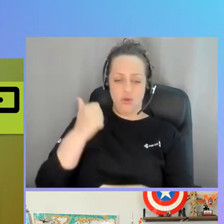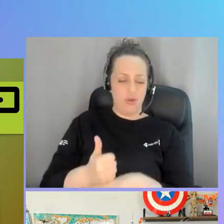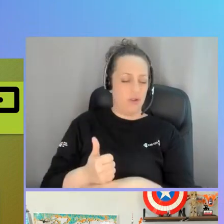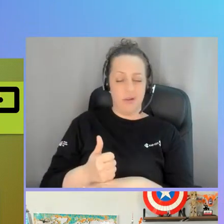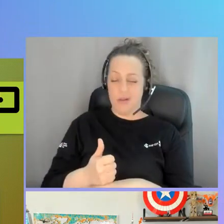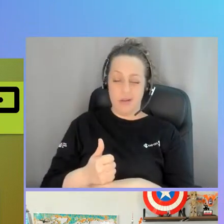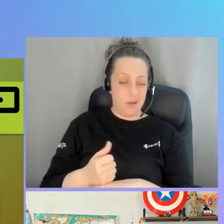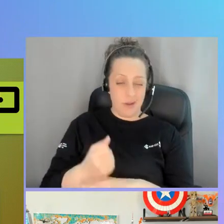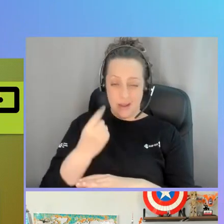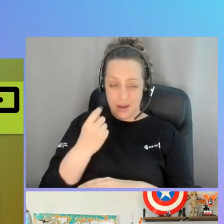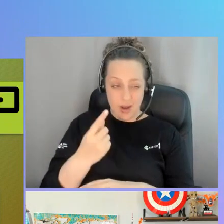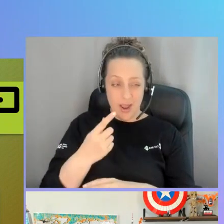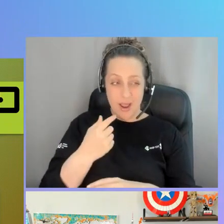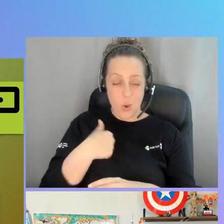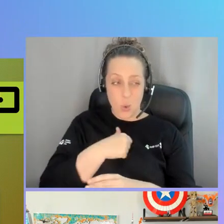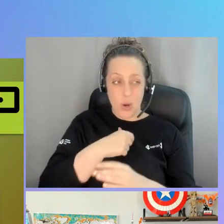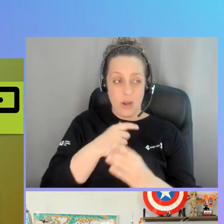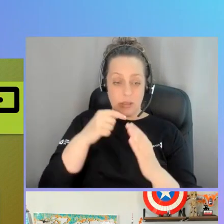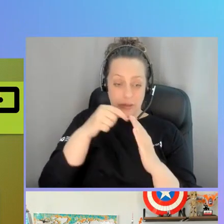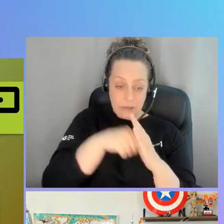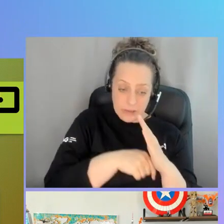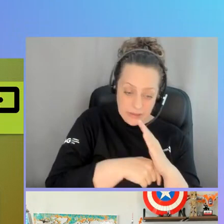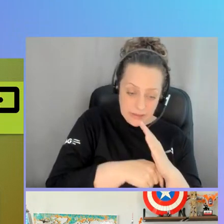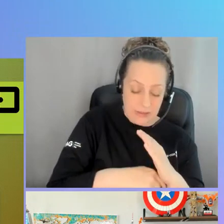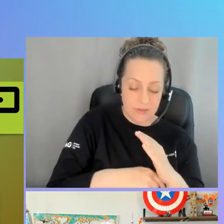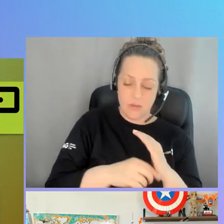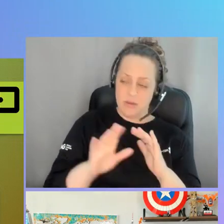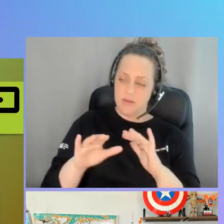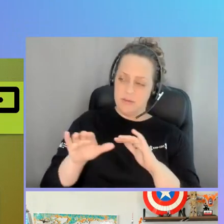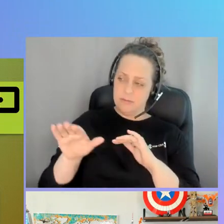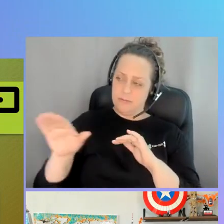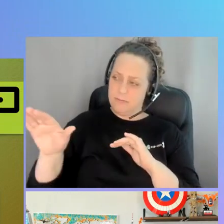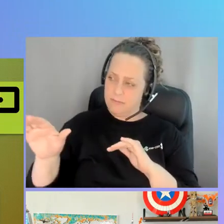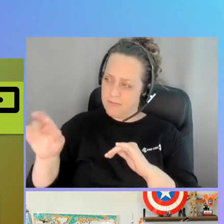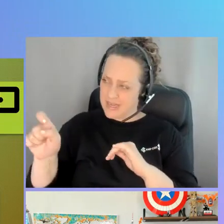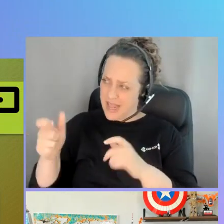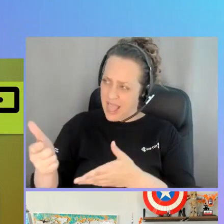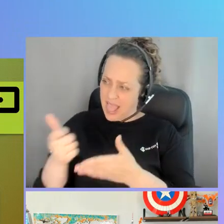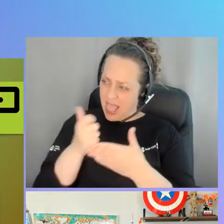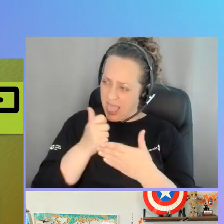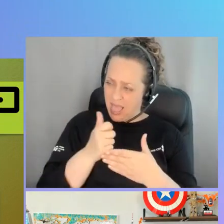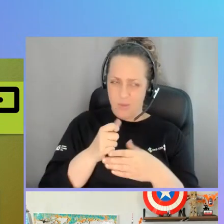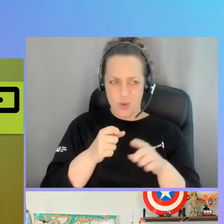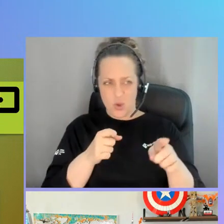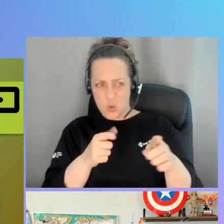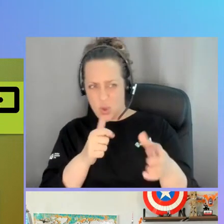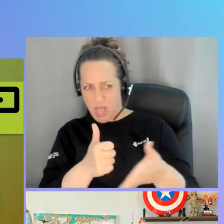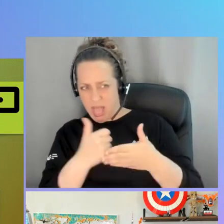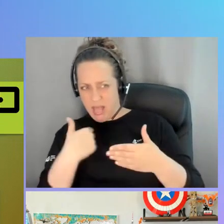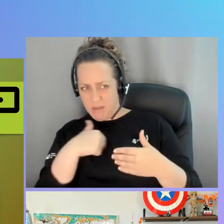things, it may make sense to link out to your accessibility partner or link out to some public facing